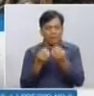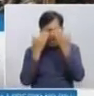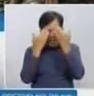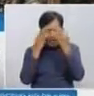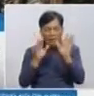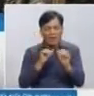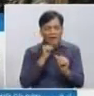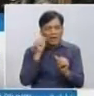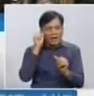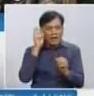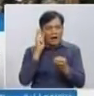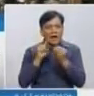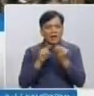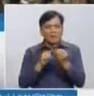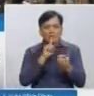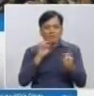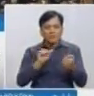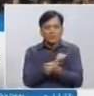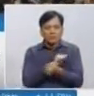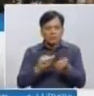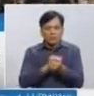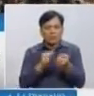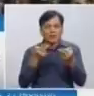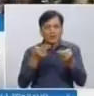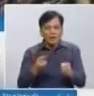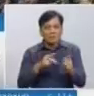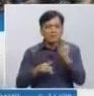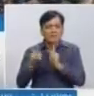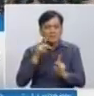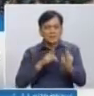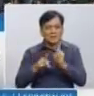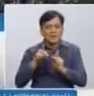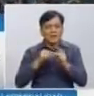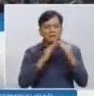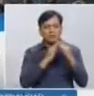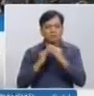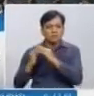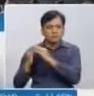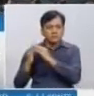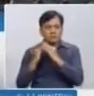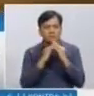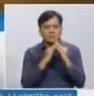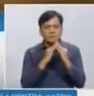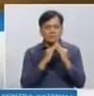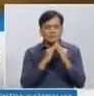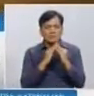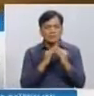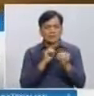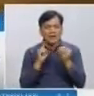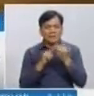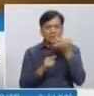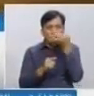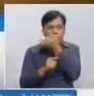oblivious to the terrible harm that they cause to the people and communities. And when